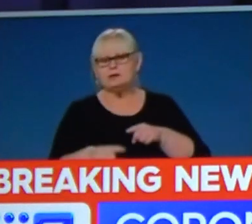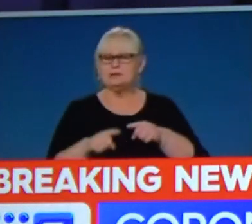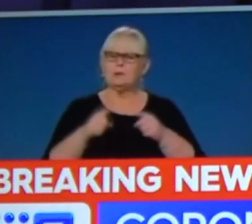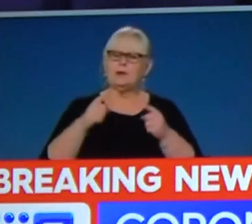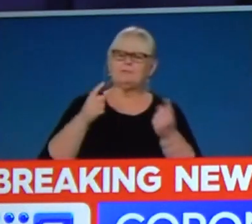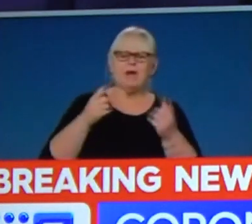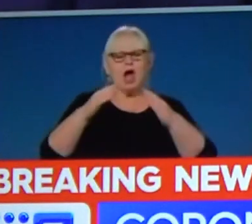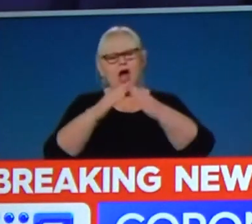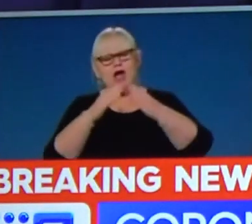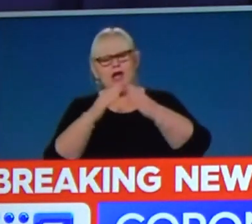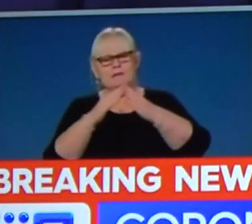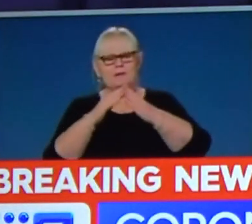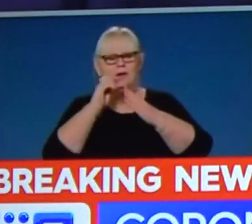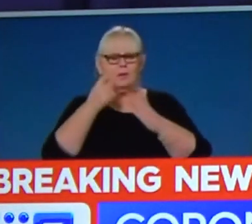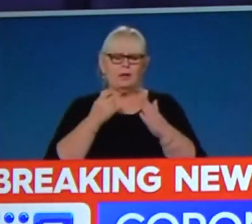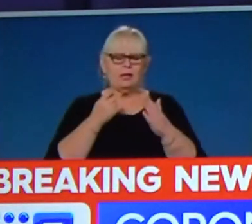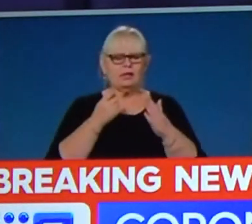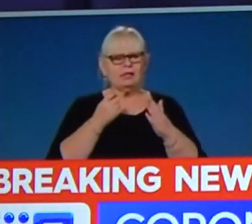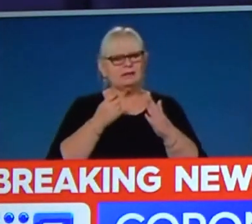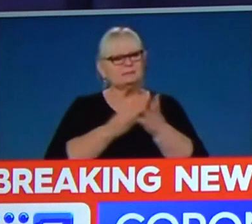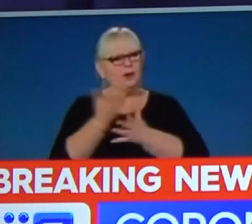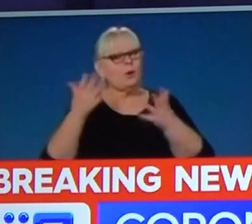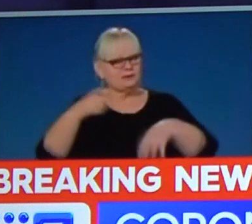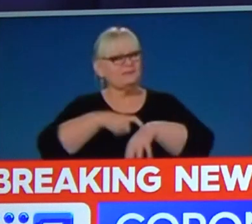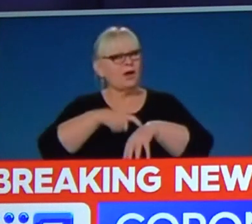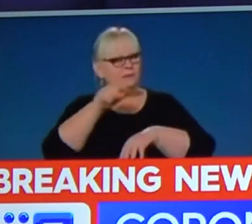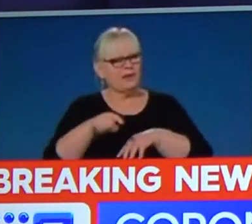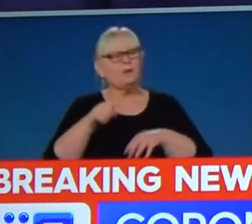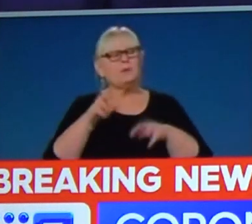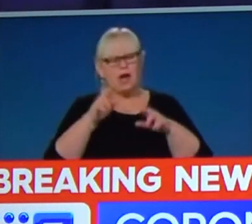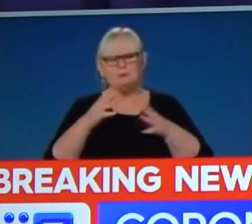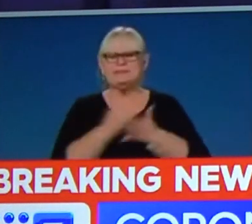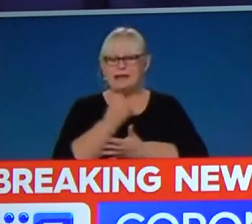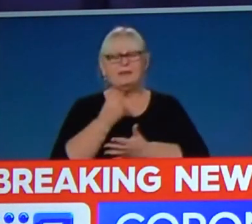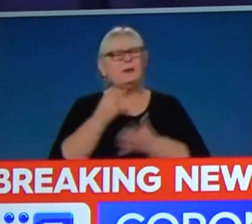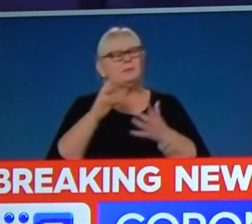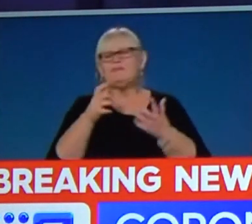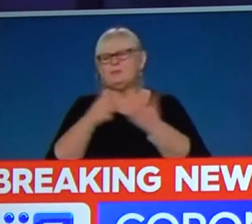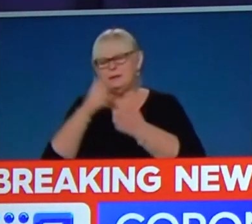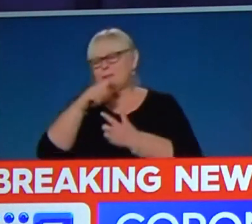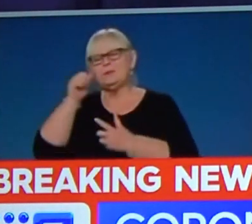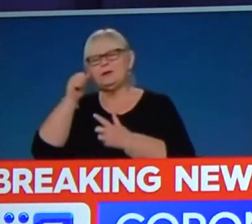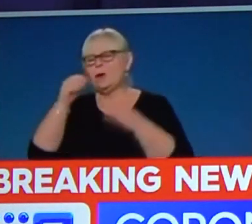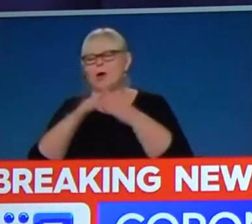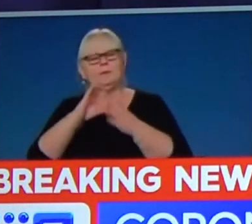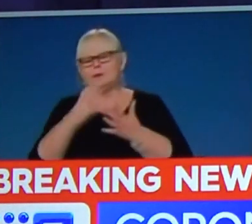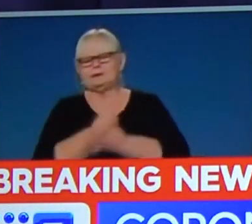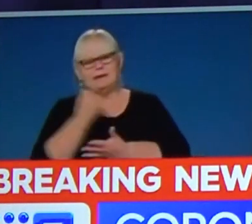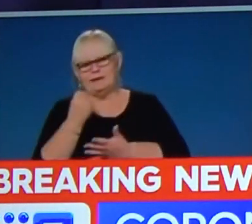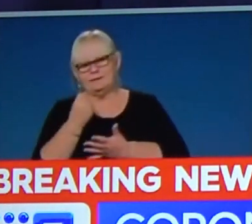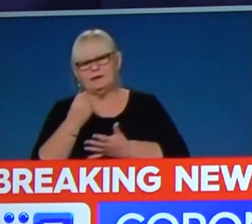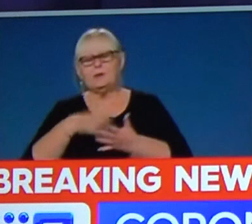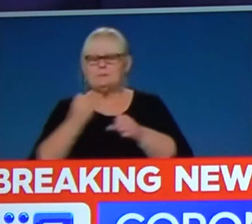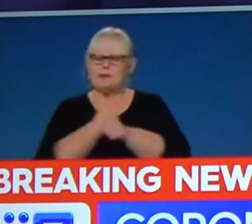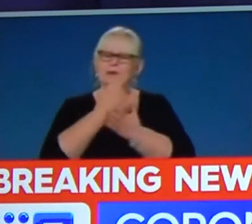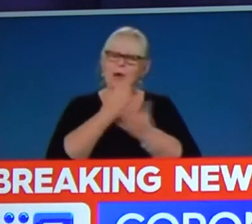where people will be for a lot of time this year, it'll be a safe place, but for many we know it's not. And we need to work to counter that threat to